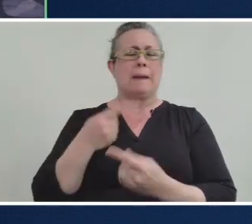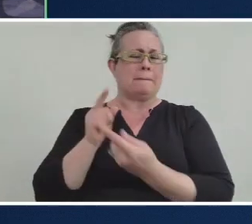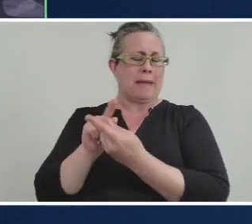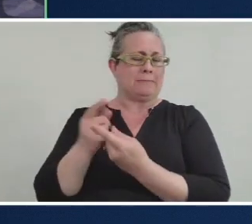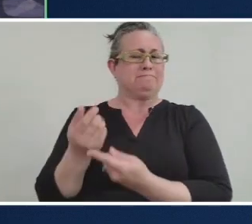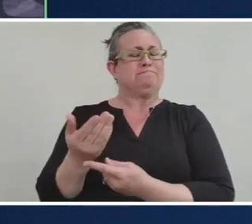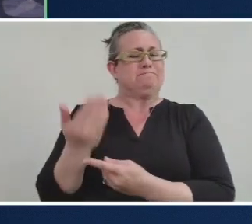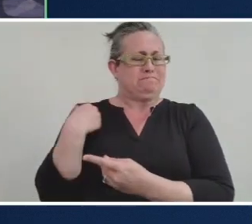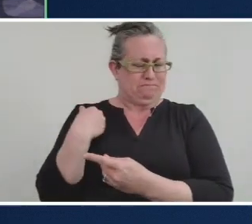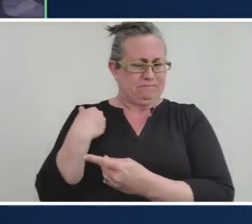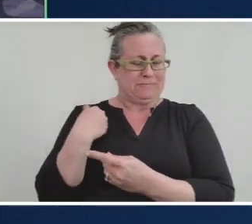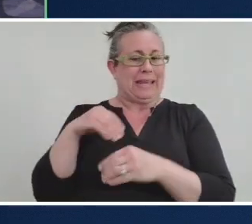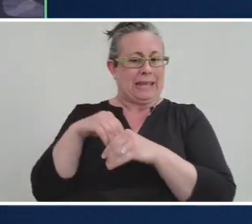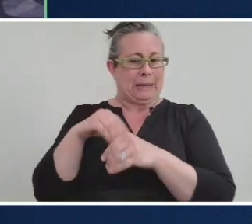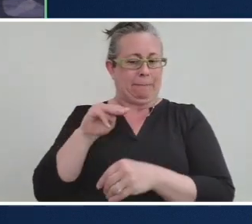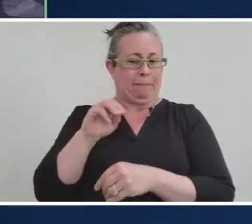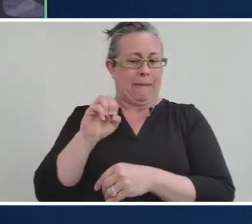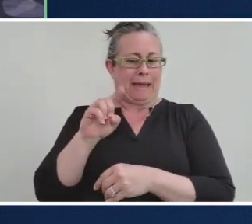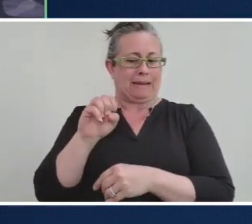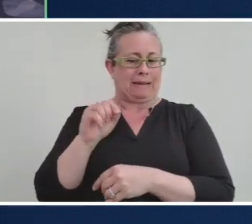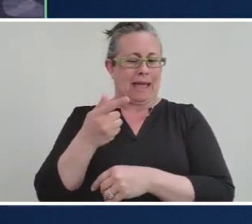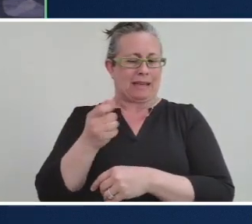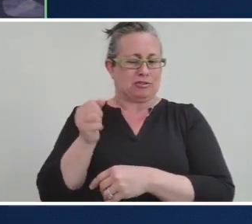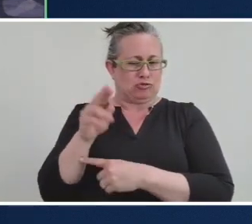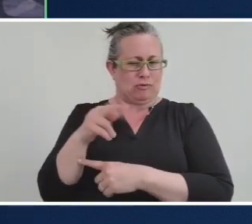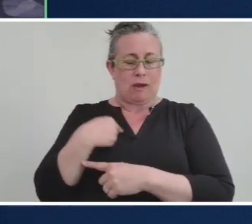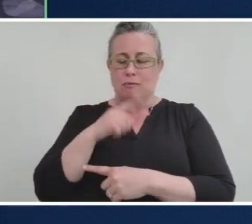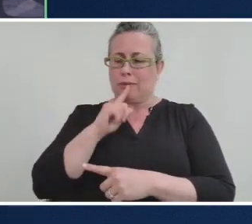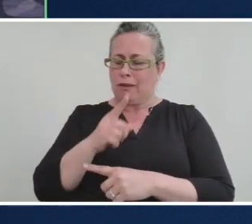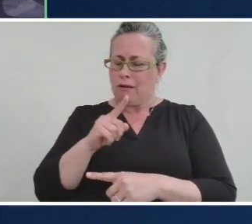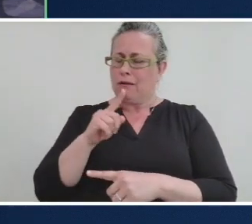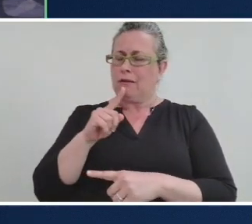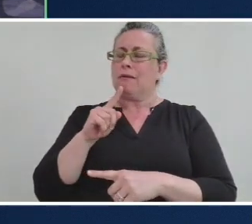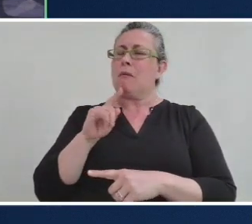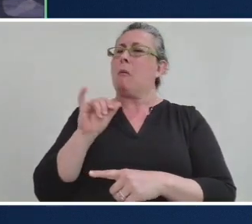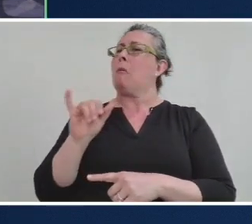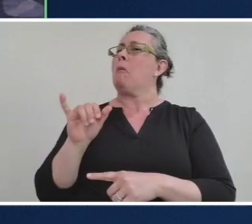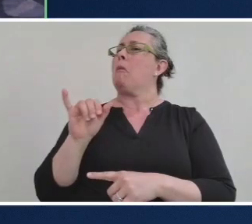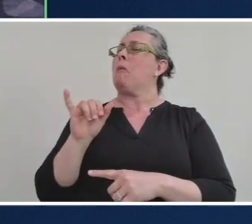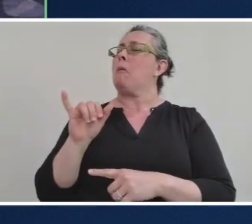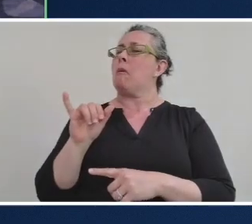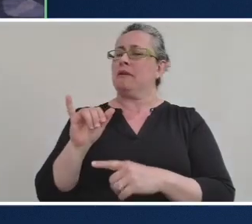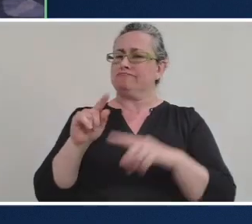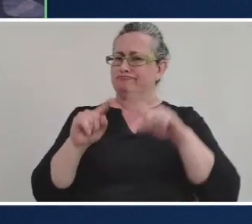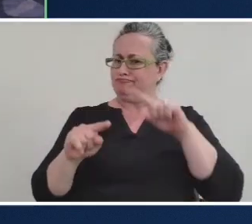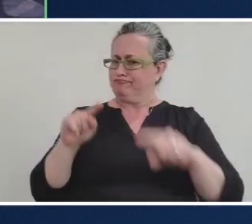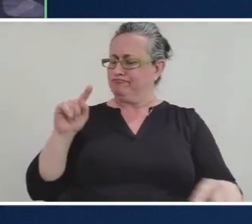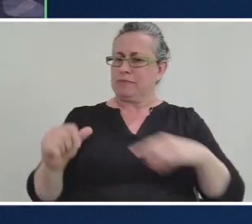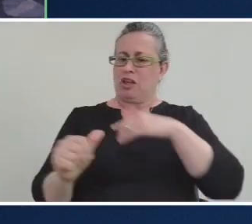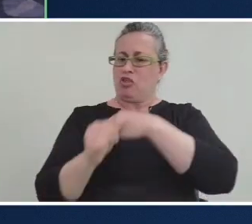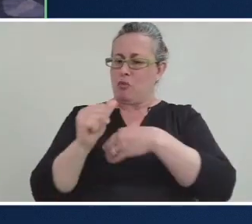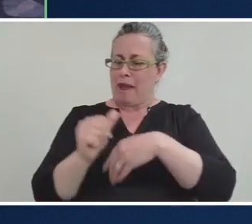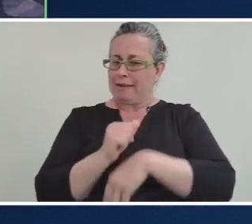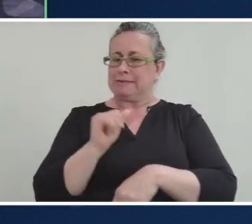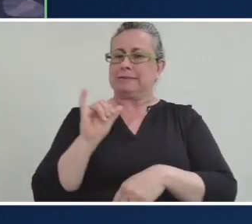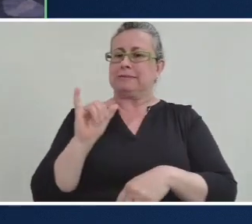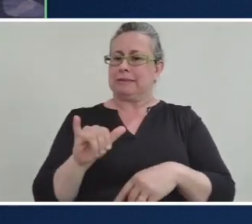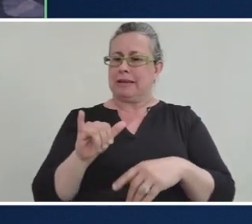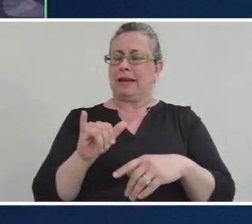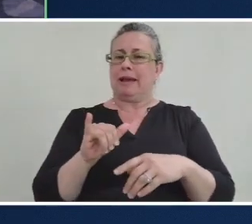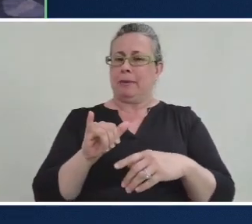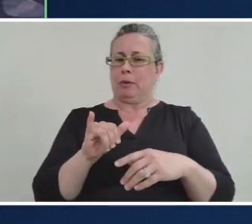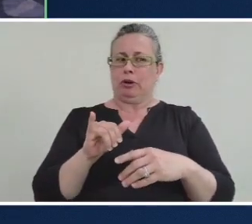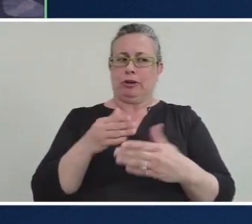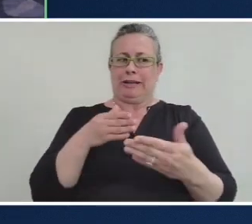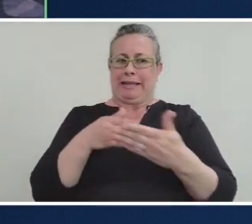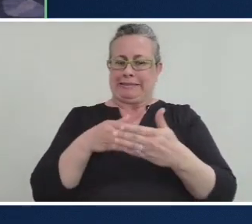Madagascar, I was really struck about the variety of threats facing anti-corruption activists and human rights defenders, even